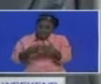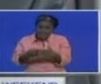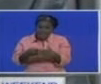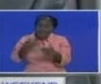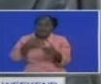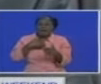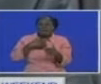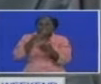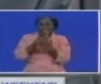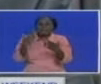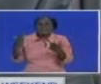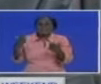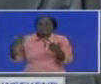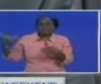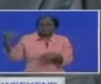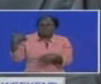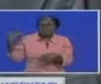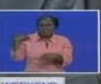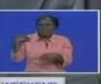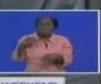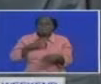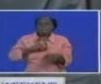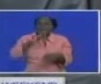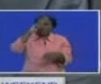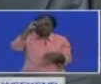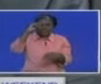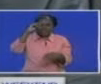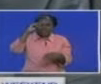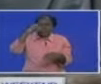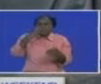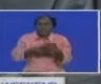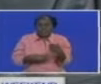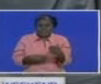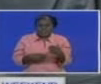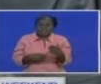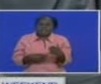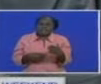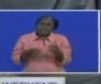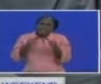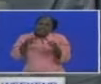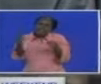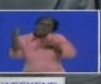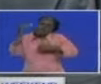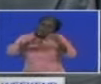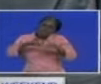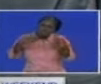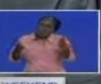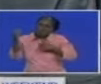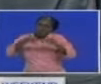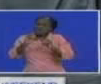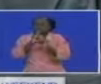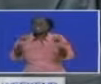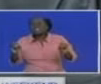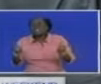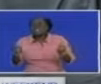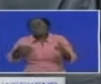also something bordering on immaturity on our part. These people, whether they vote for us or they don't vote for us,